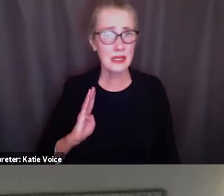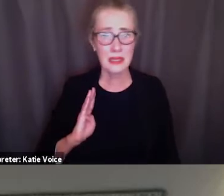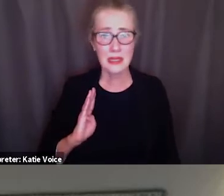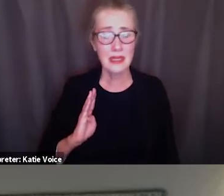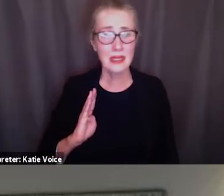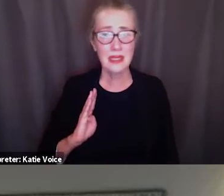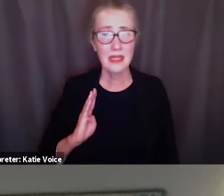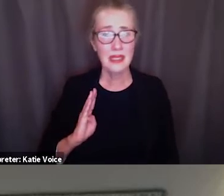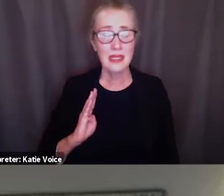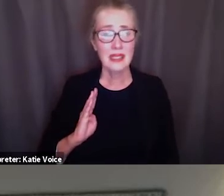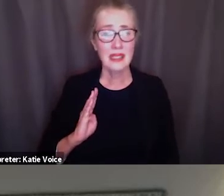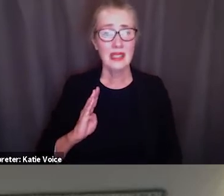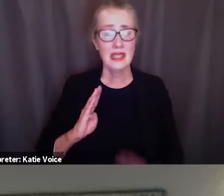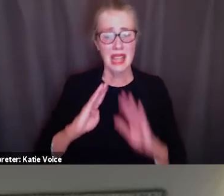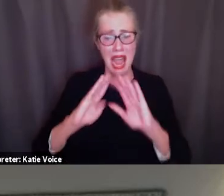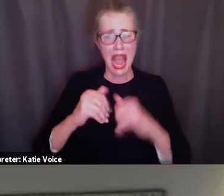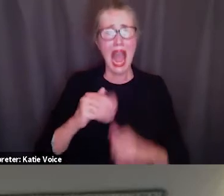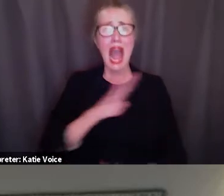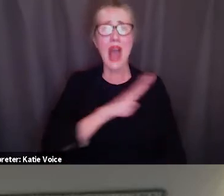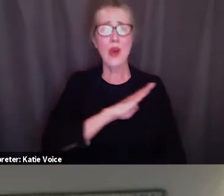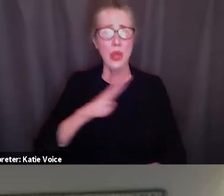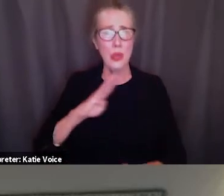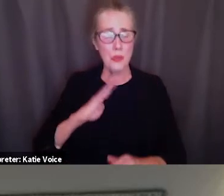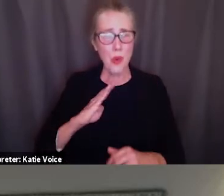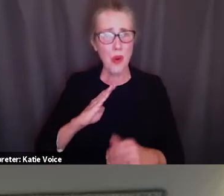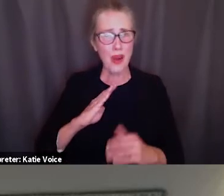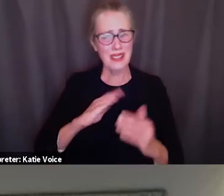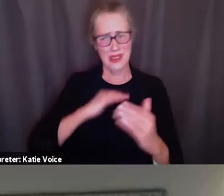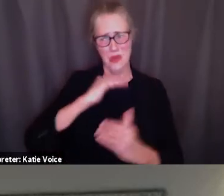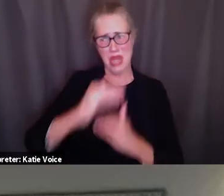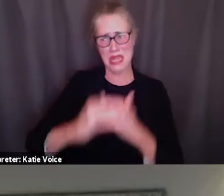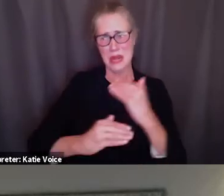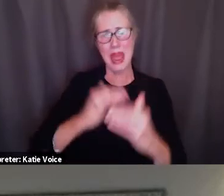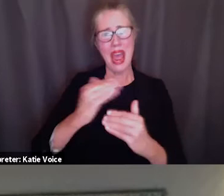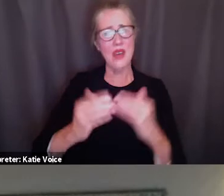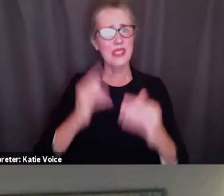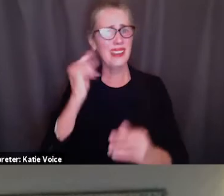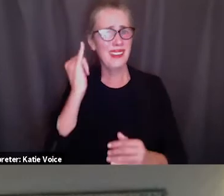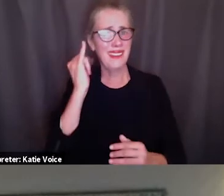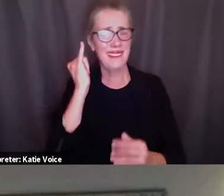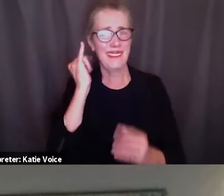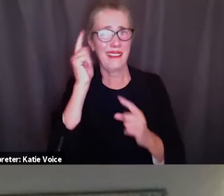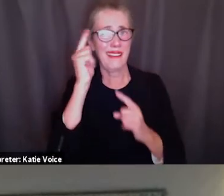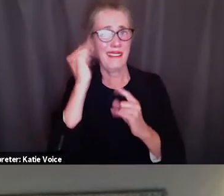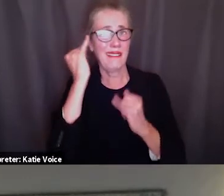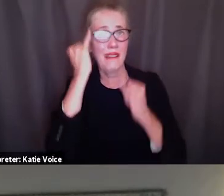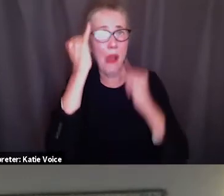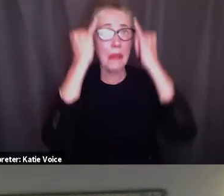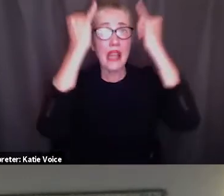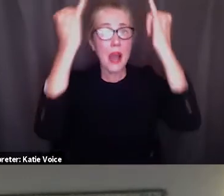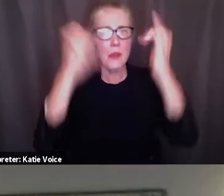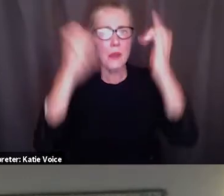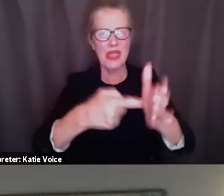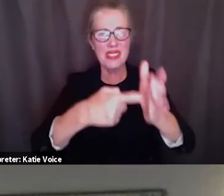that the way the school board went about coming up with this mandate was